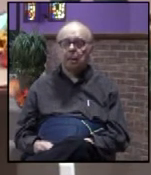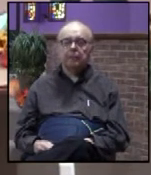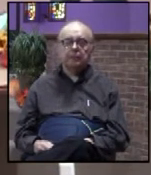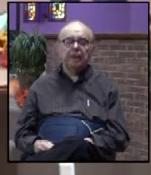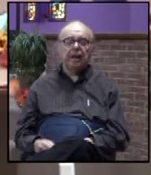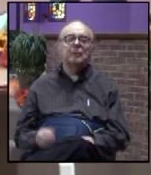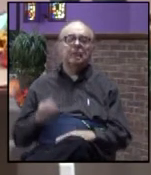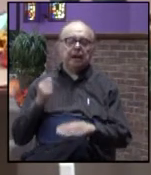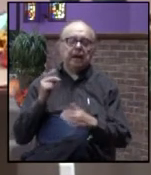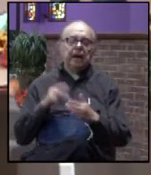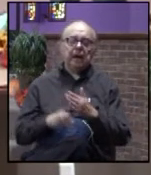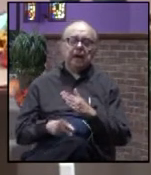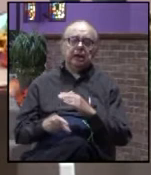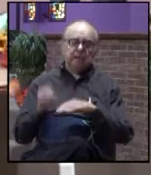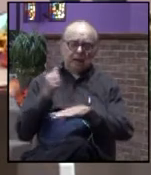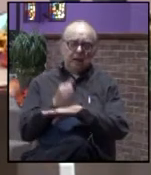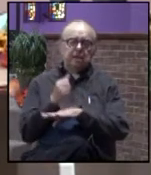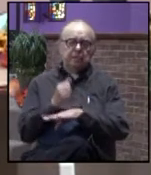Suicide.